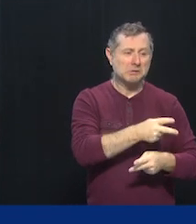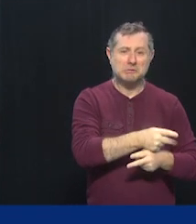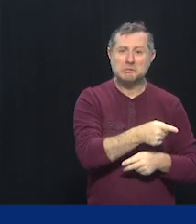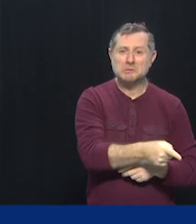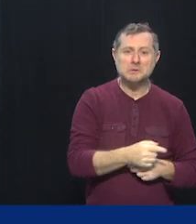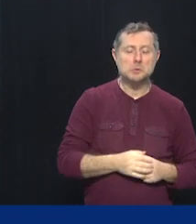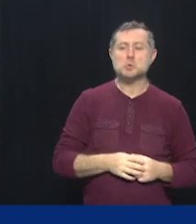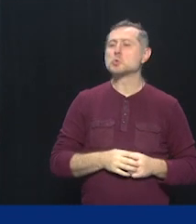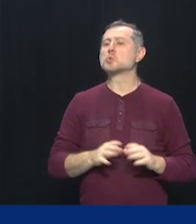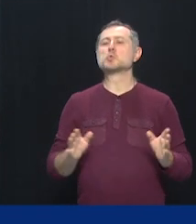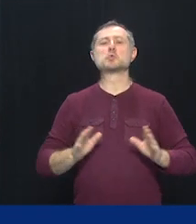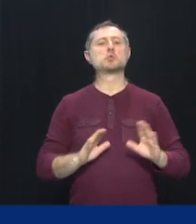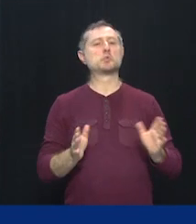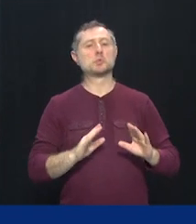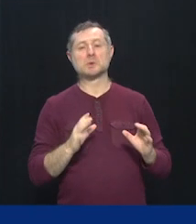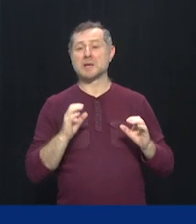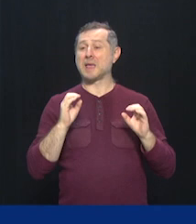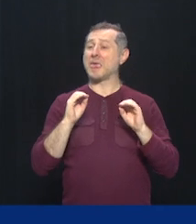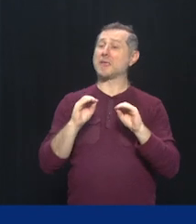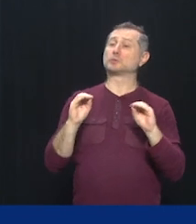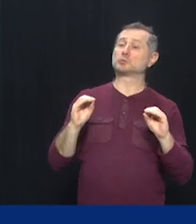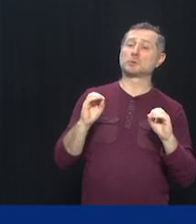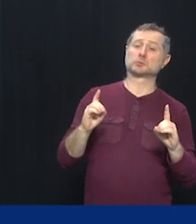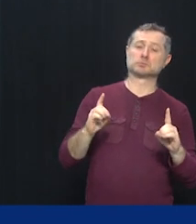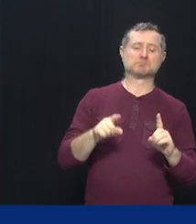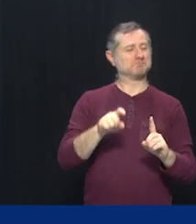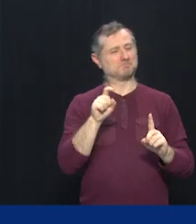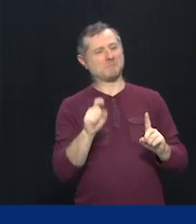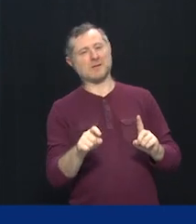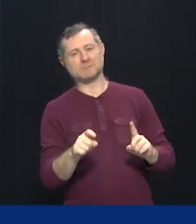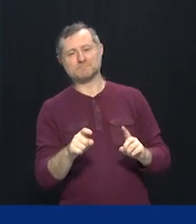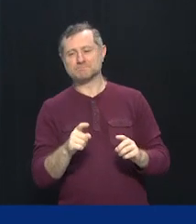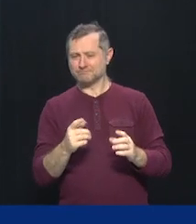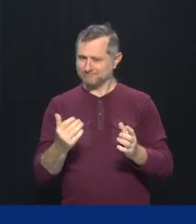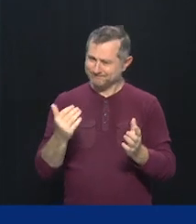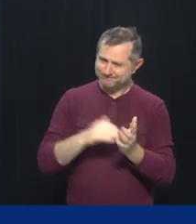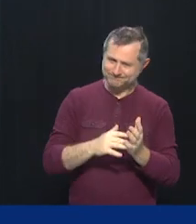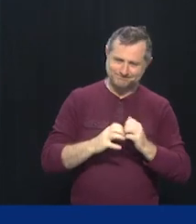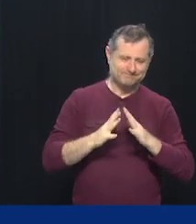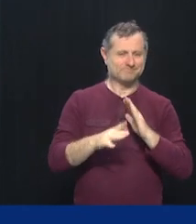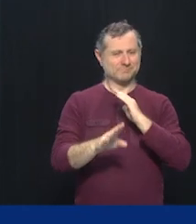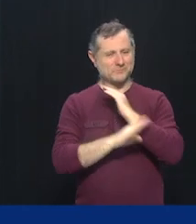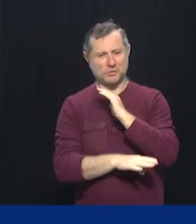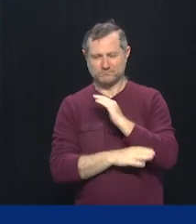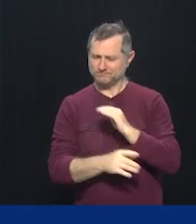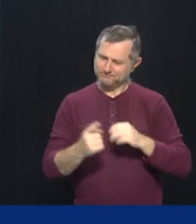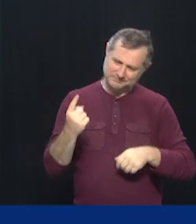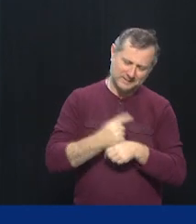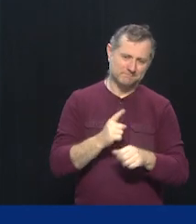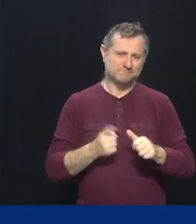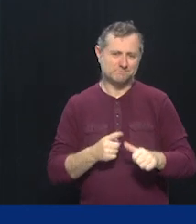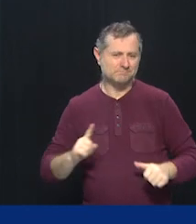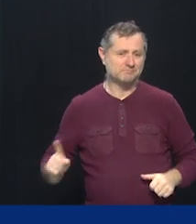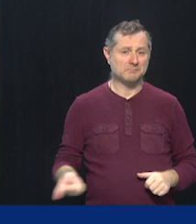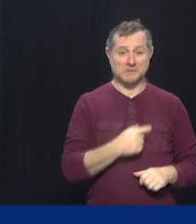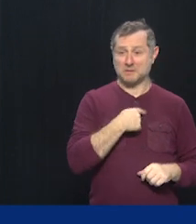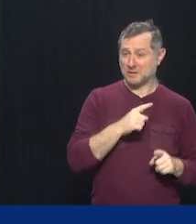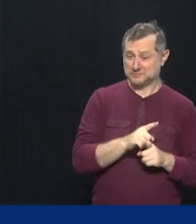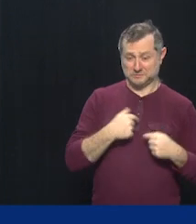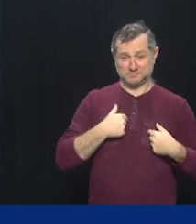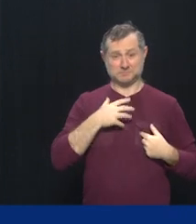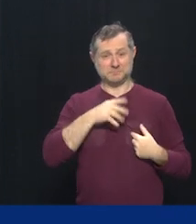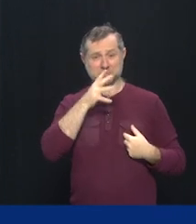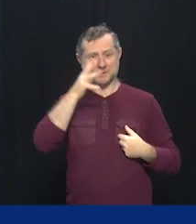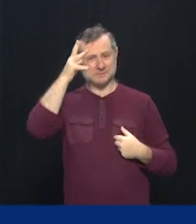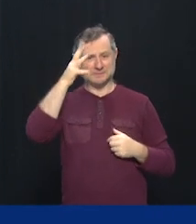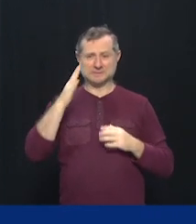education of our children. It has to stop, and it has to stop this fall. But every parent, and I'm a parent, your greatest anxiety